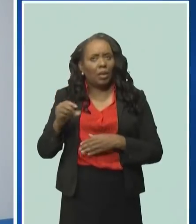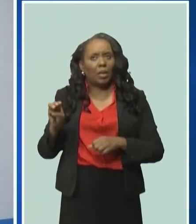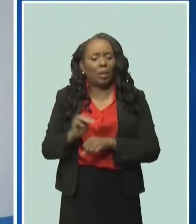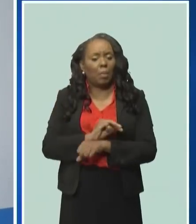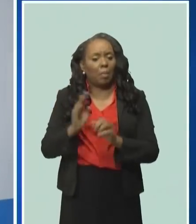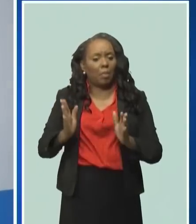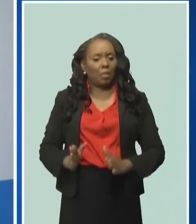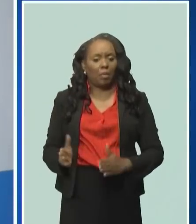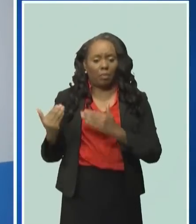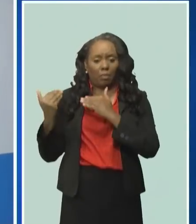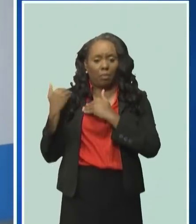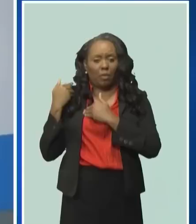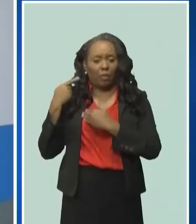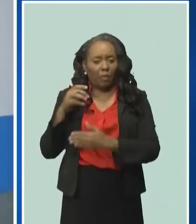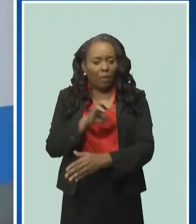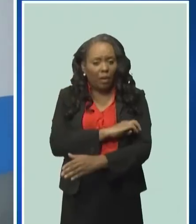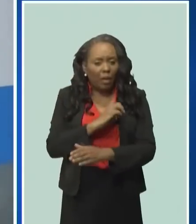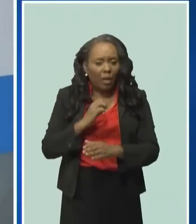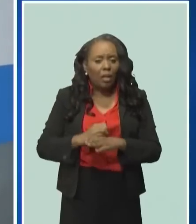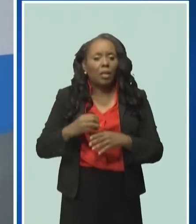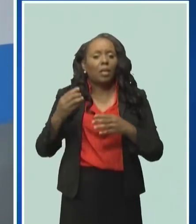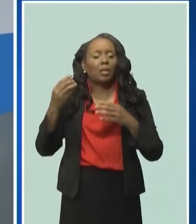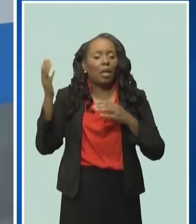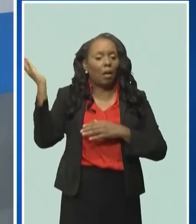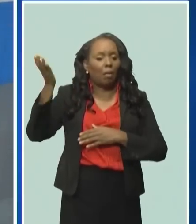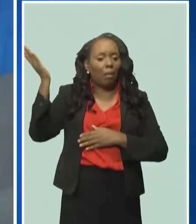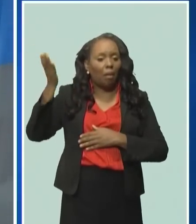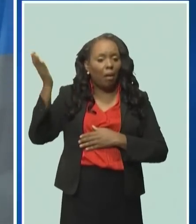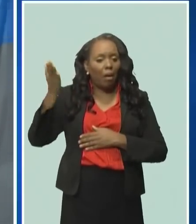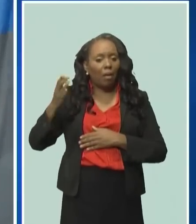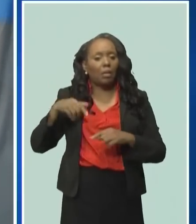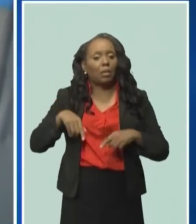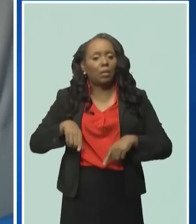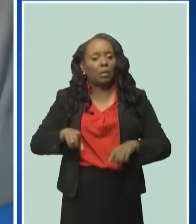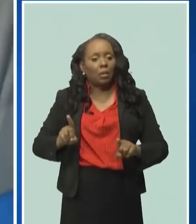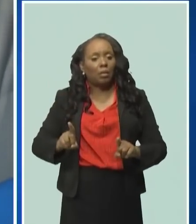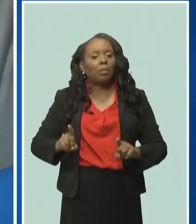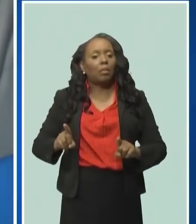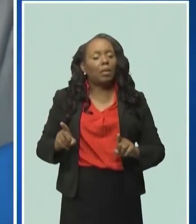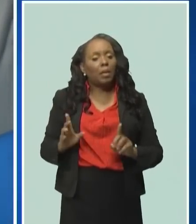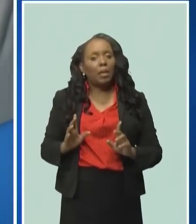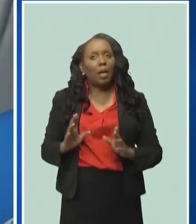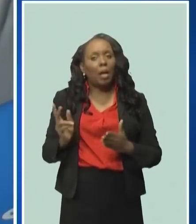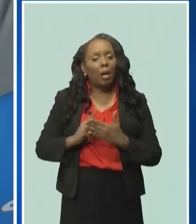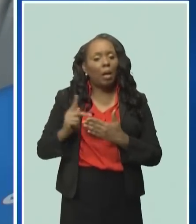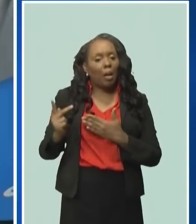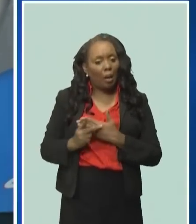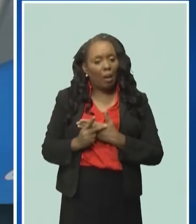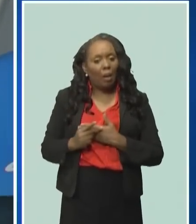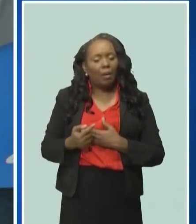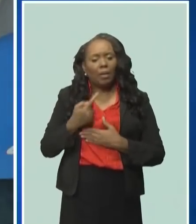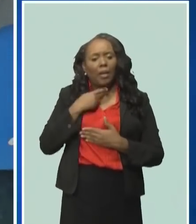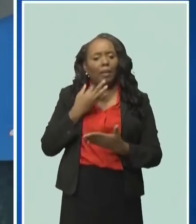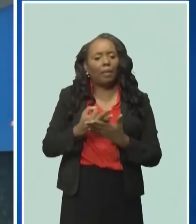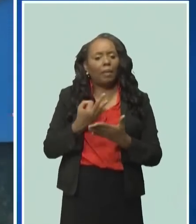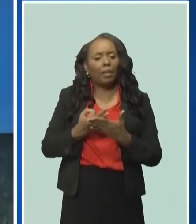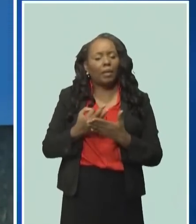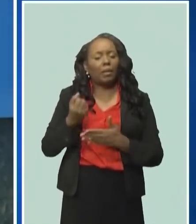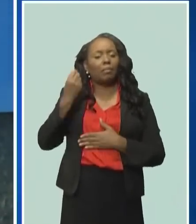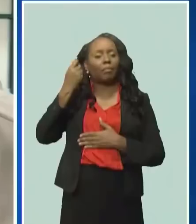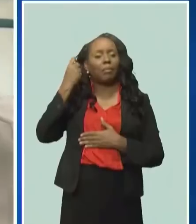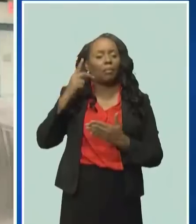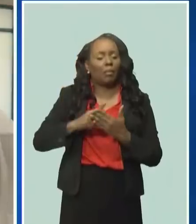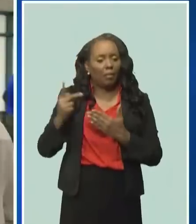and Business Development, Senator Lisa Cummins, who was speaking during the Fund Access Keeping It Real series. She said a